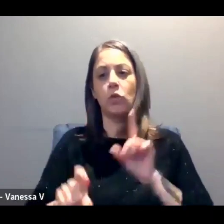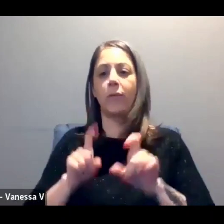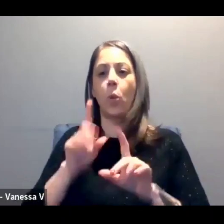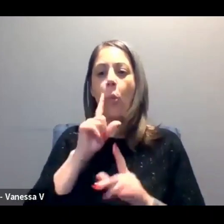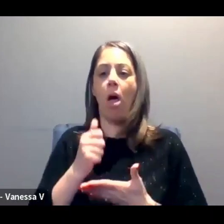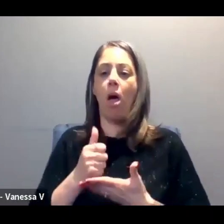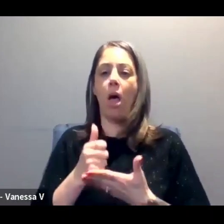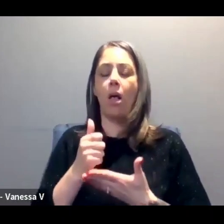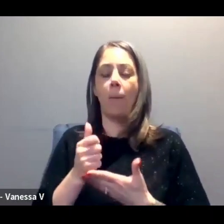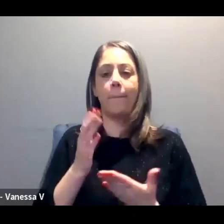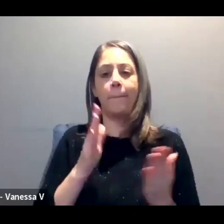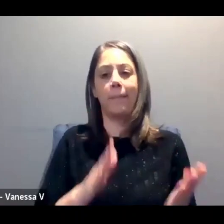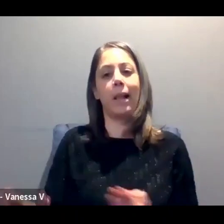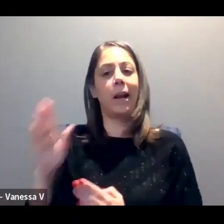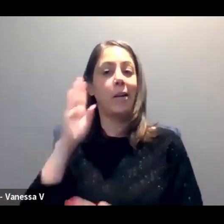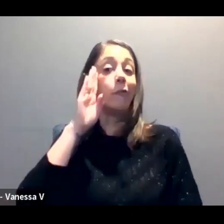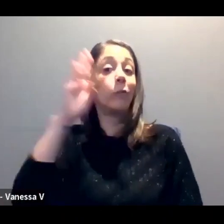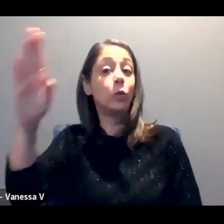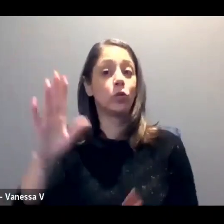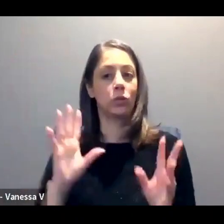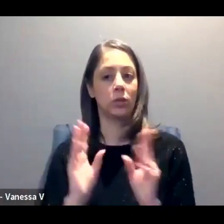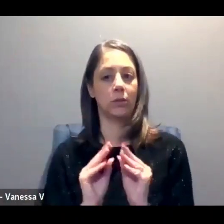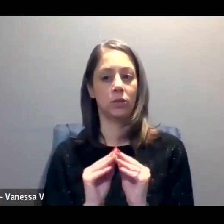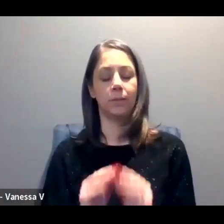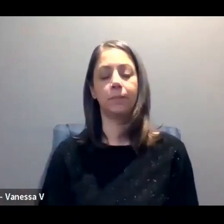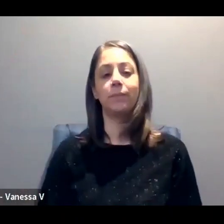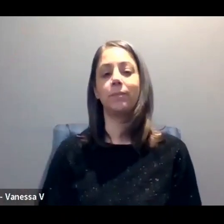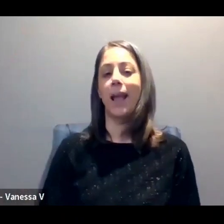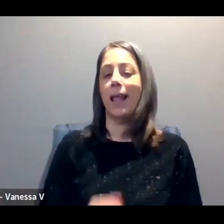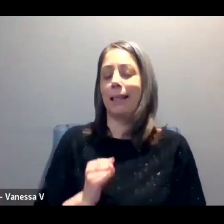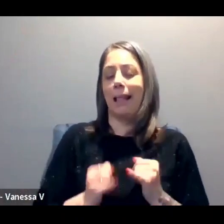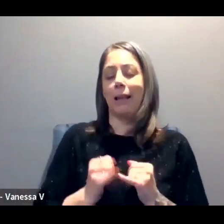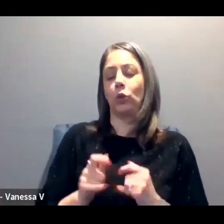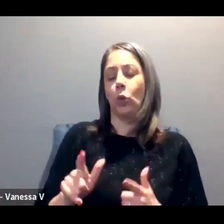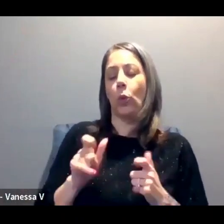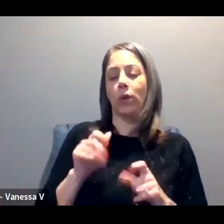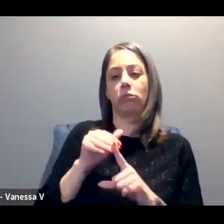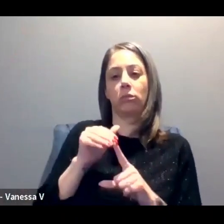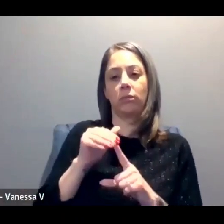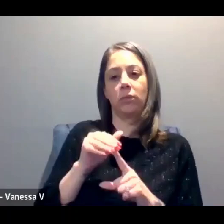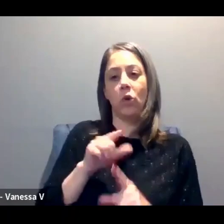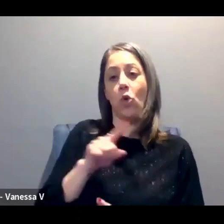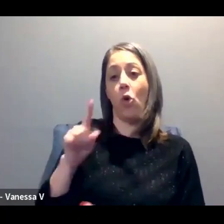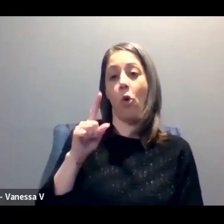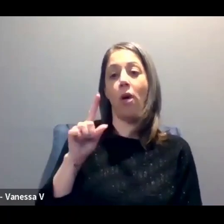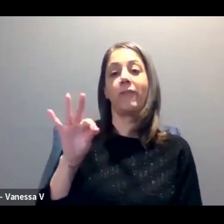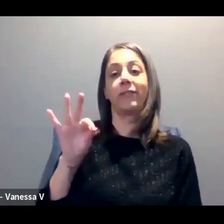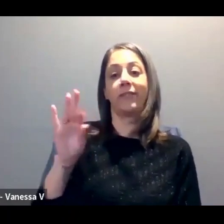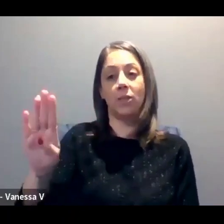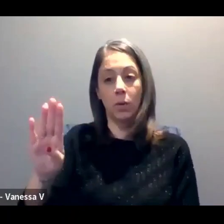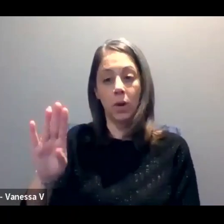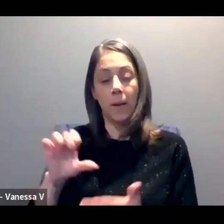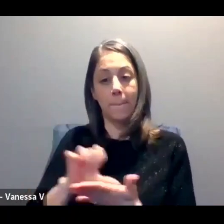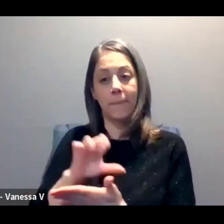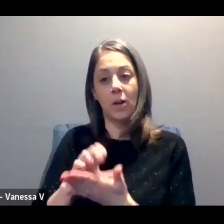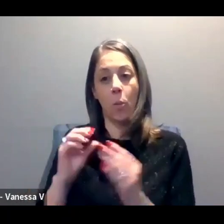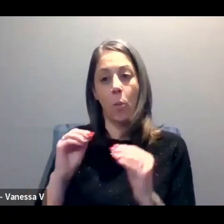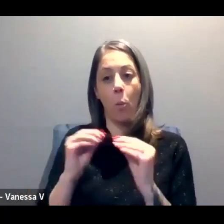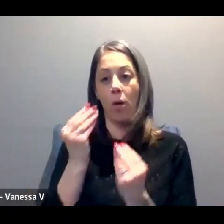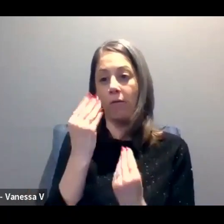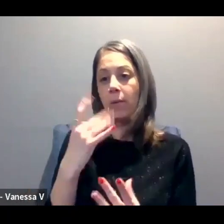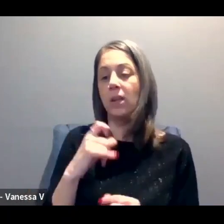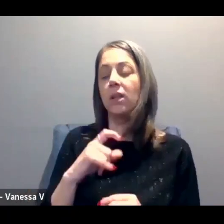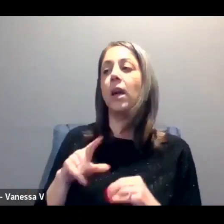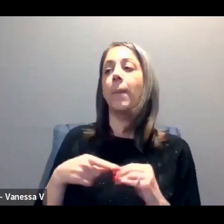when planning future sessions. And one last quick reminder is to visit our Facebook page for more information about other